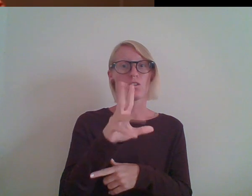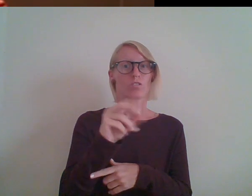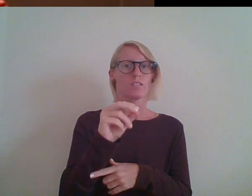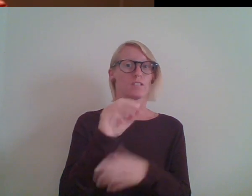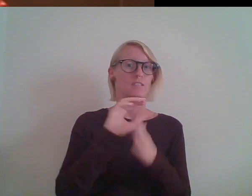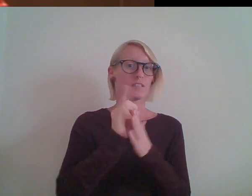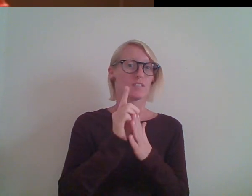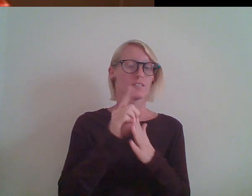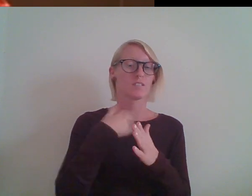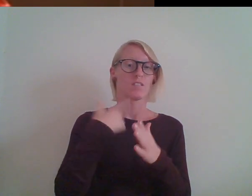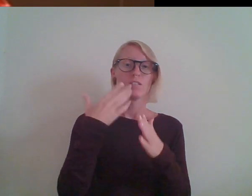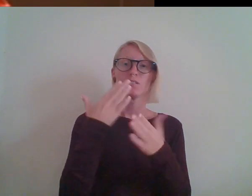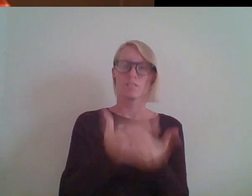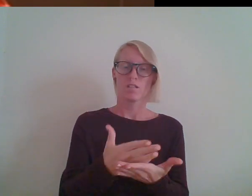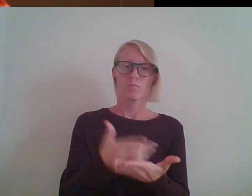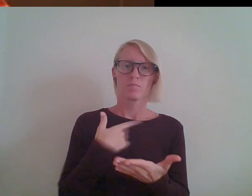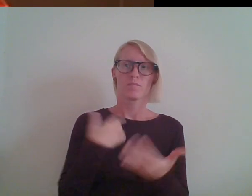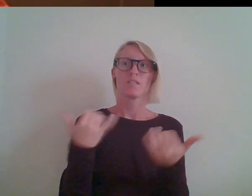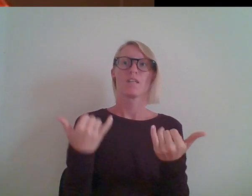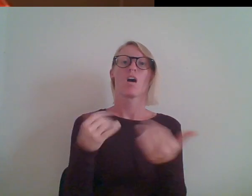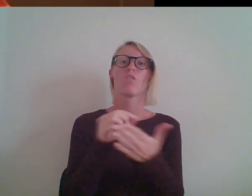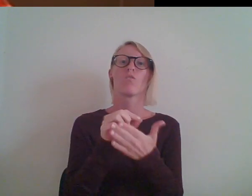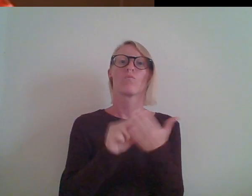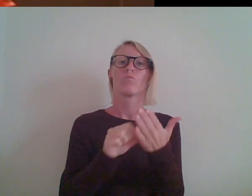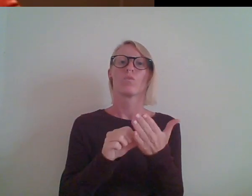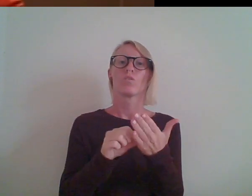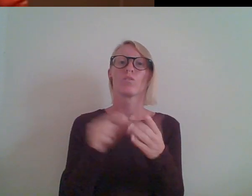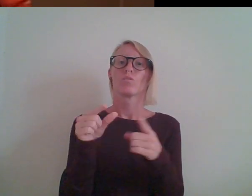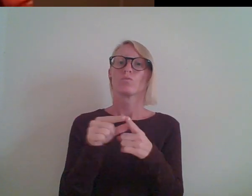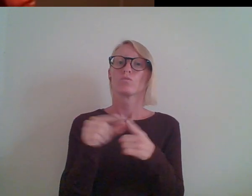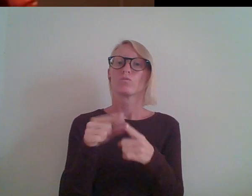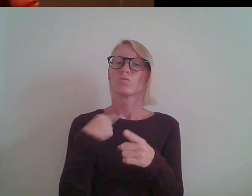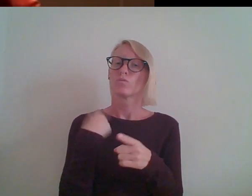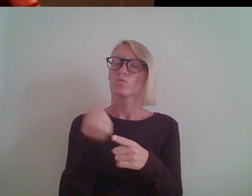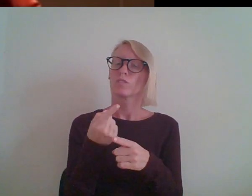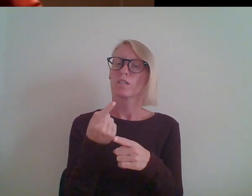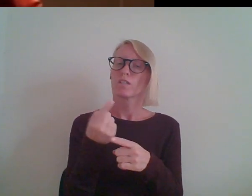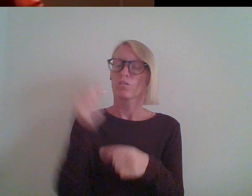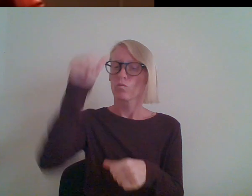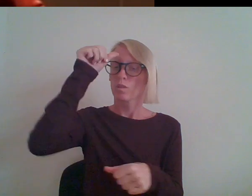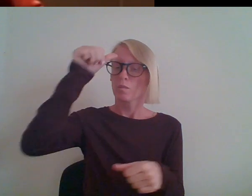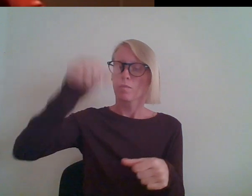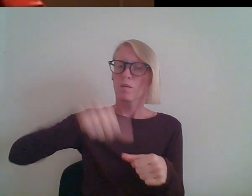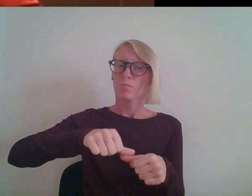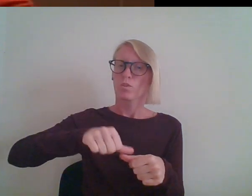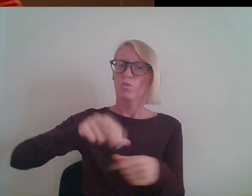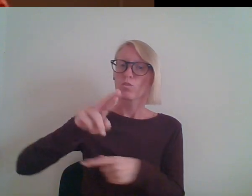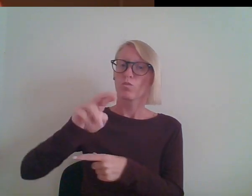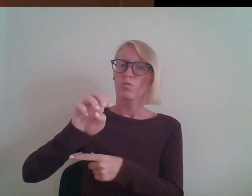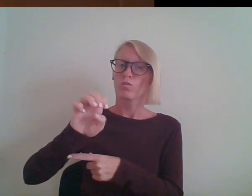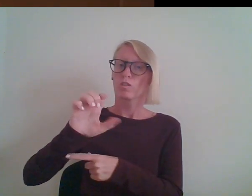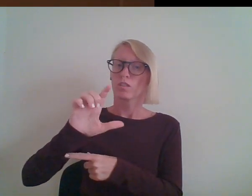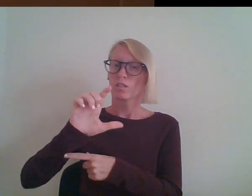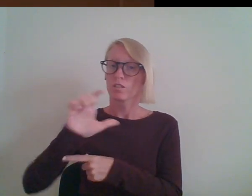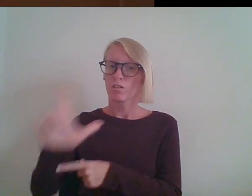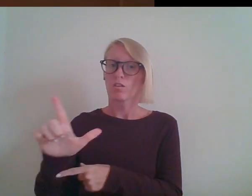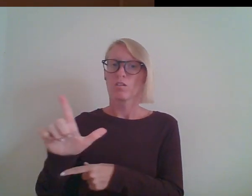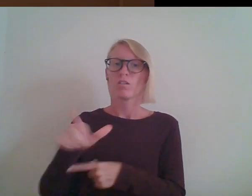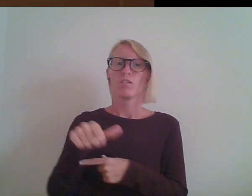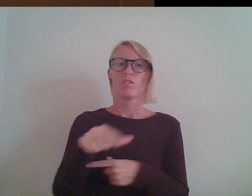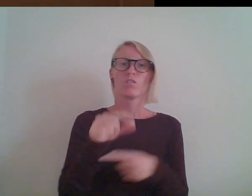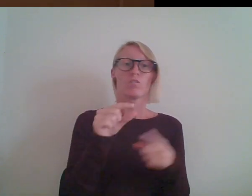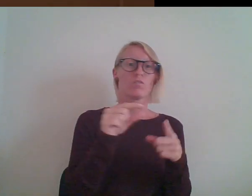now, write down as many words that you can recall. This one is so powerful. The group that's